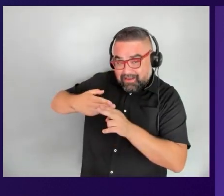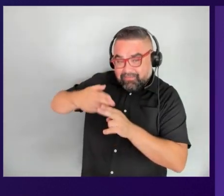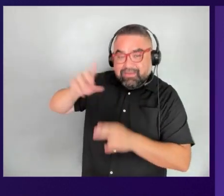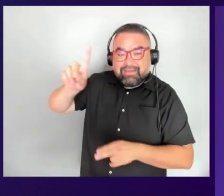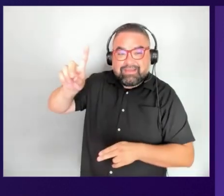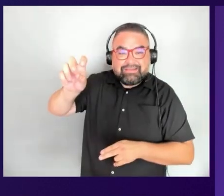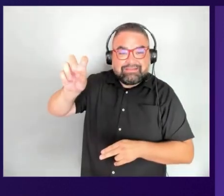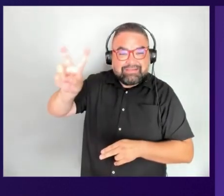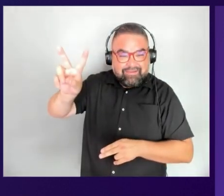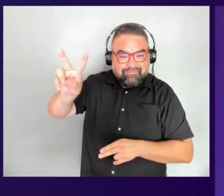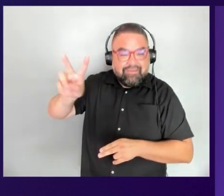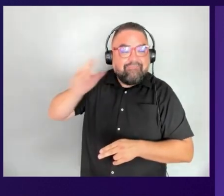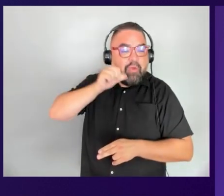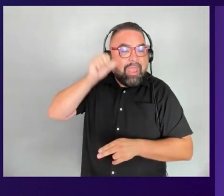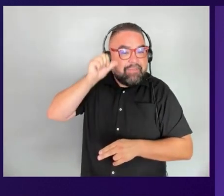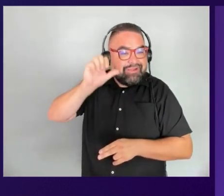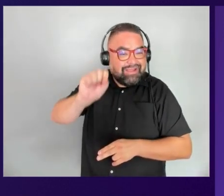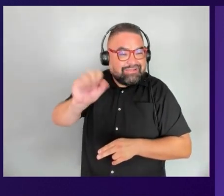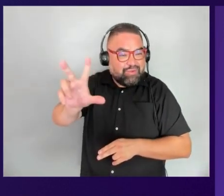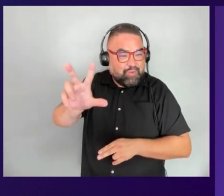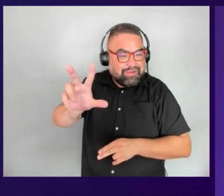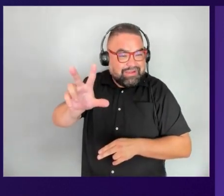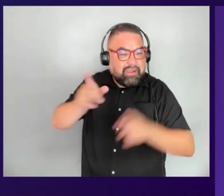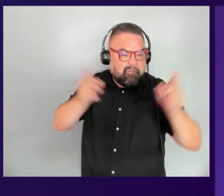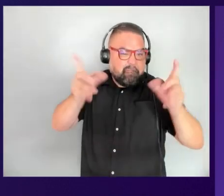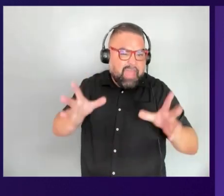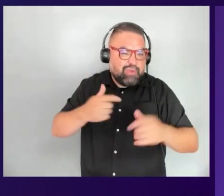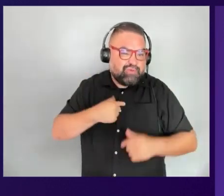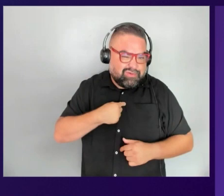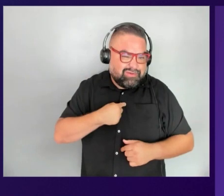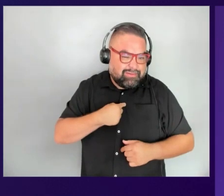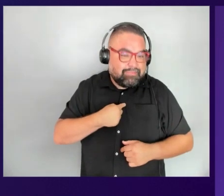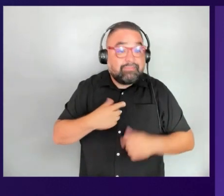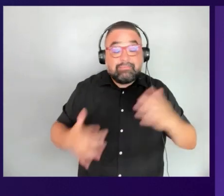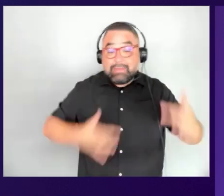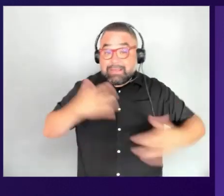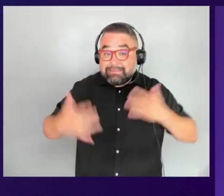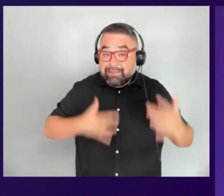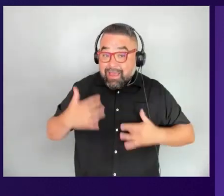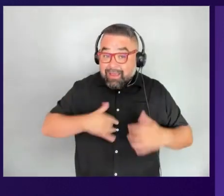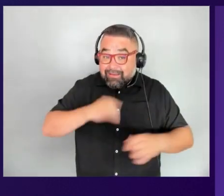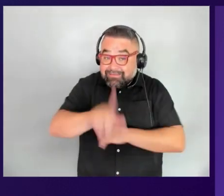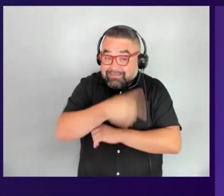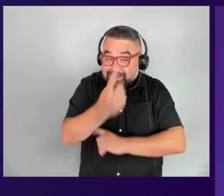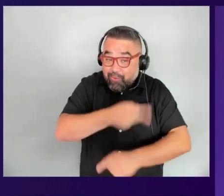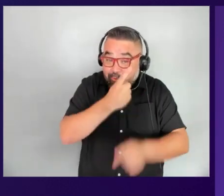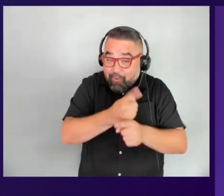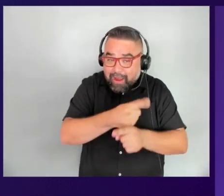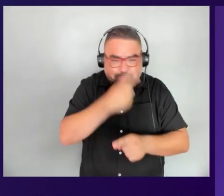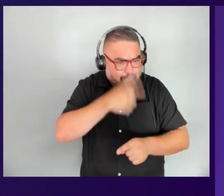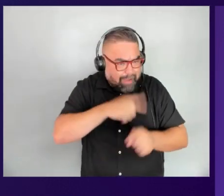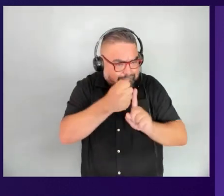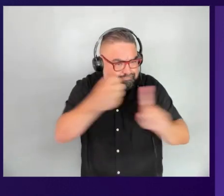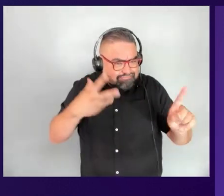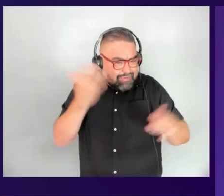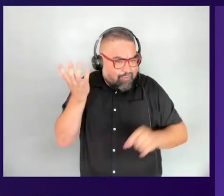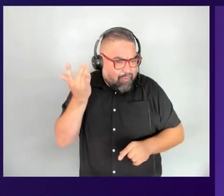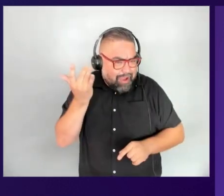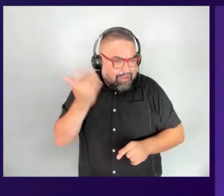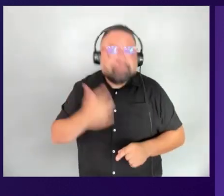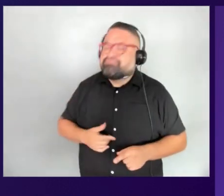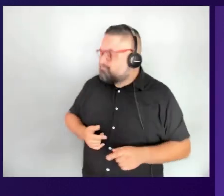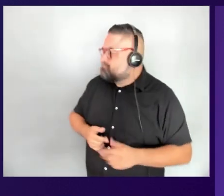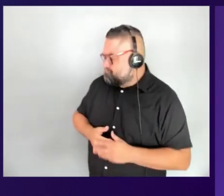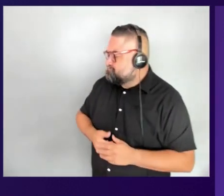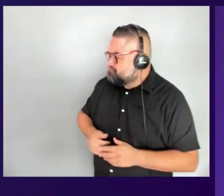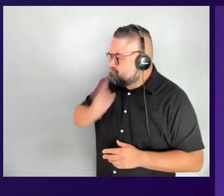on Amazon S3. Now today's a pretty exciting day for us, isn't it, Dev? Can you elaborate a little more on why? Absolutely. It's